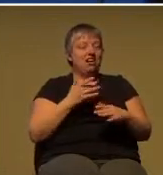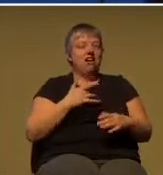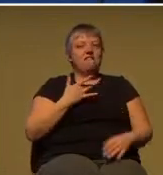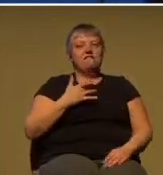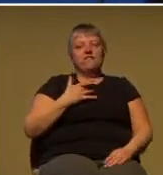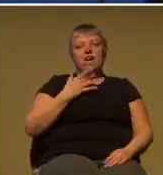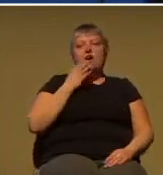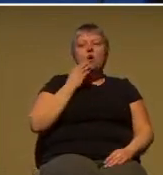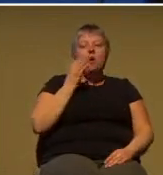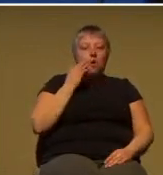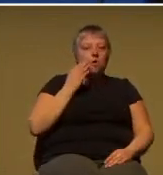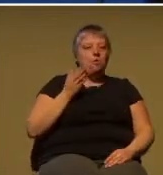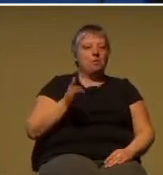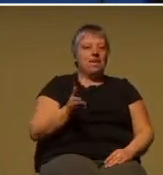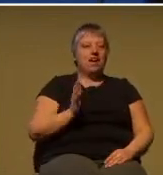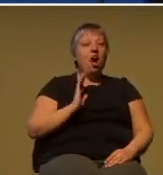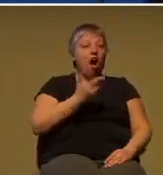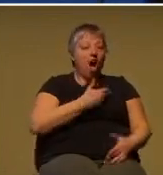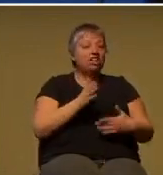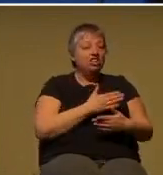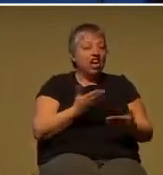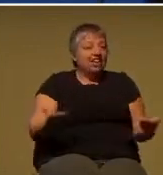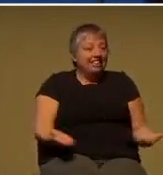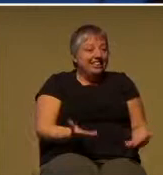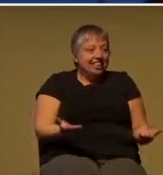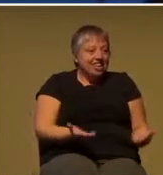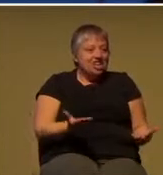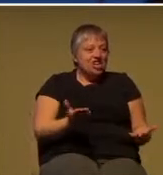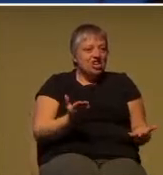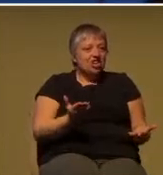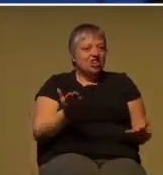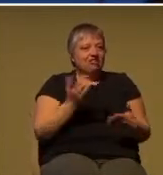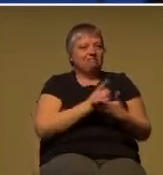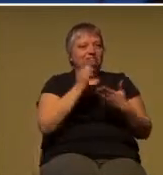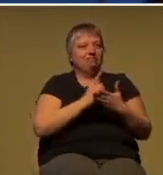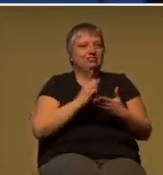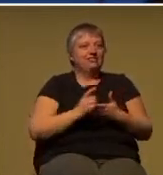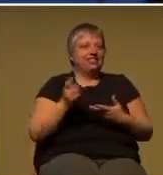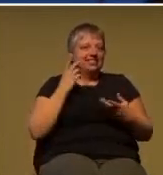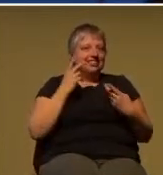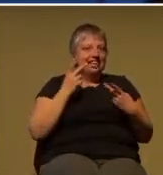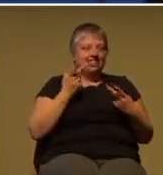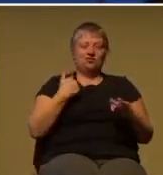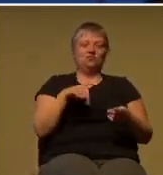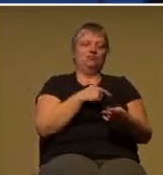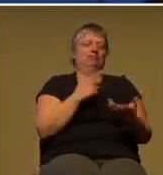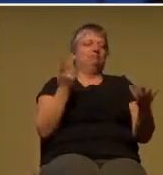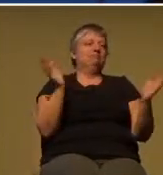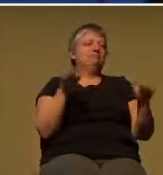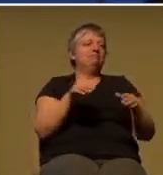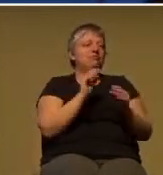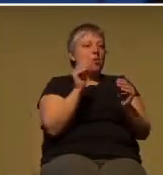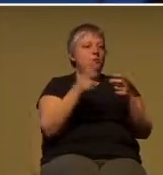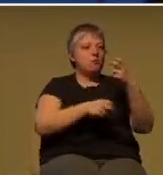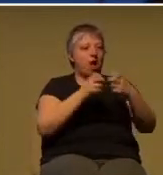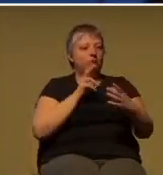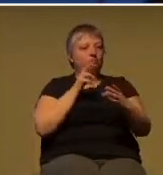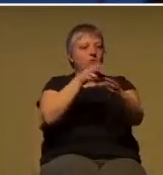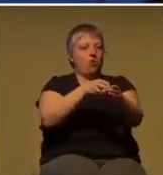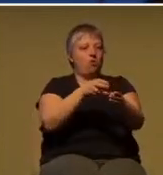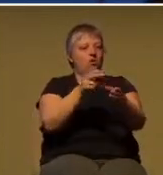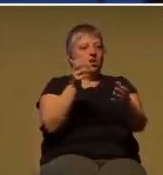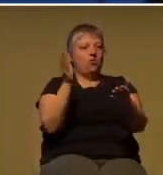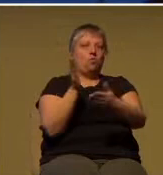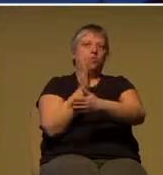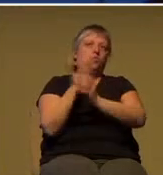home. There are songs here that we sing. So we had no problem joining in worship that morning.